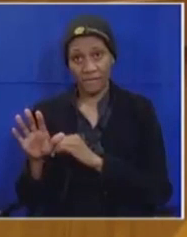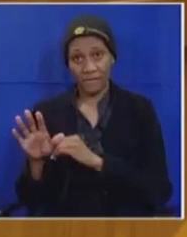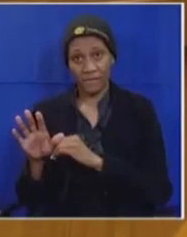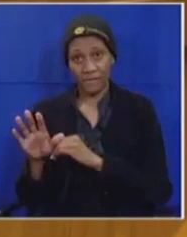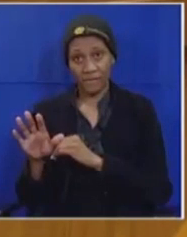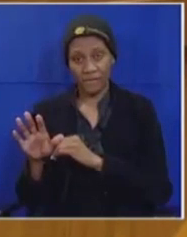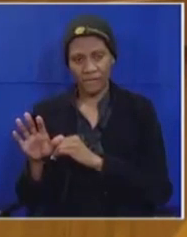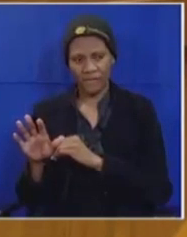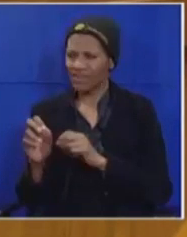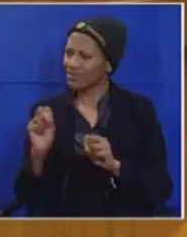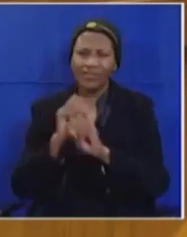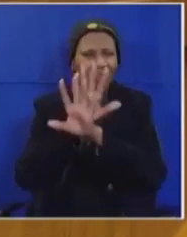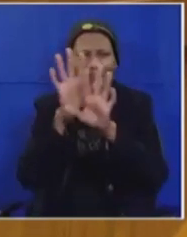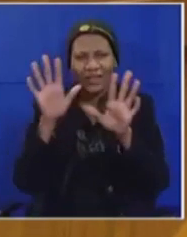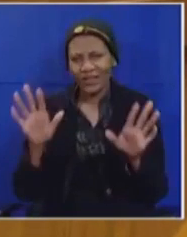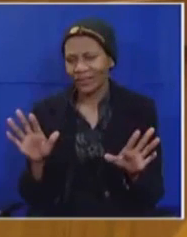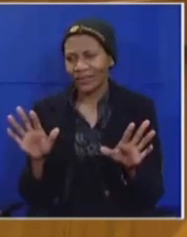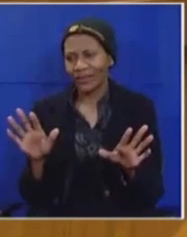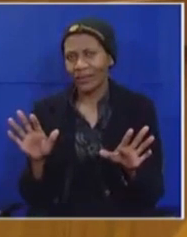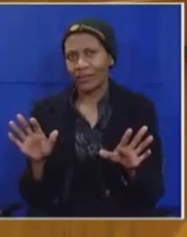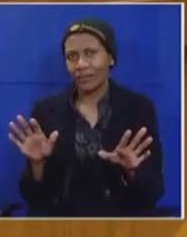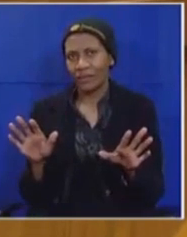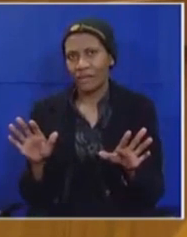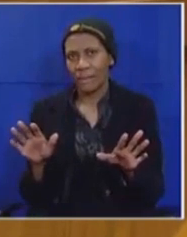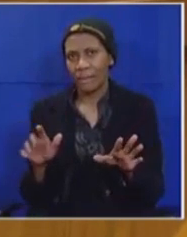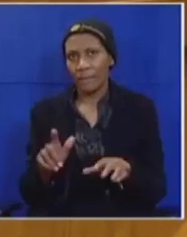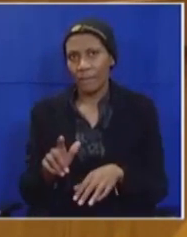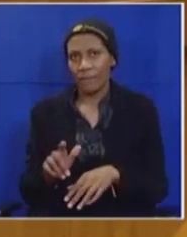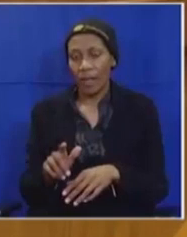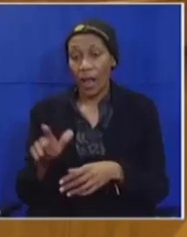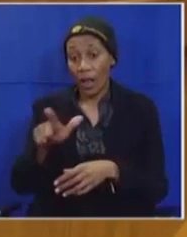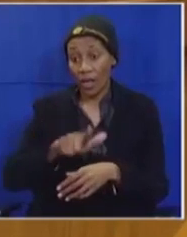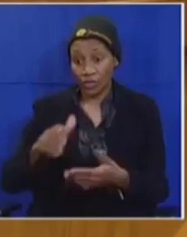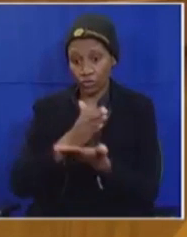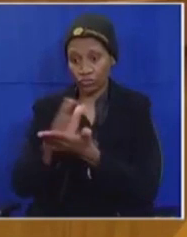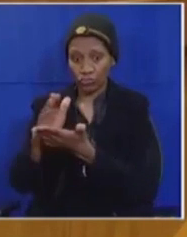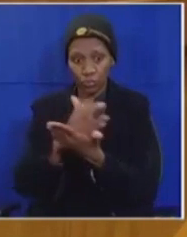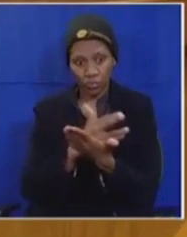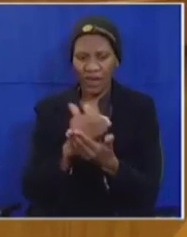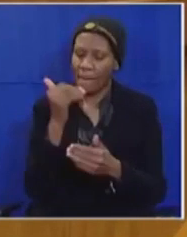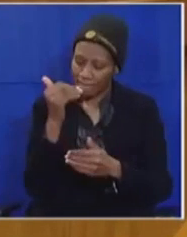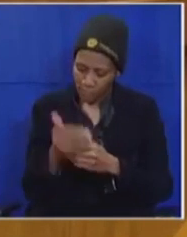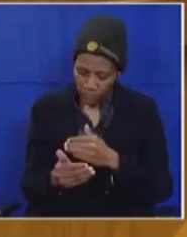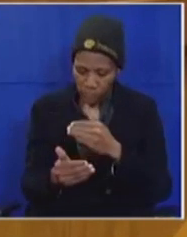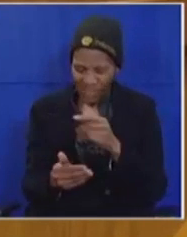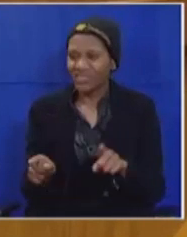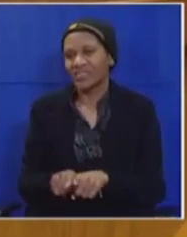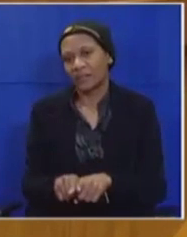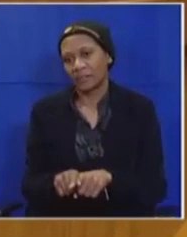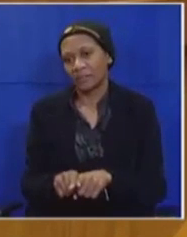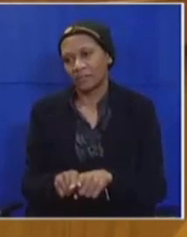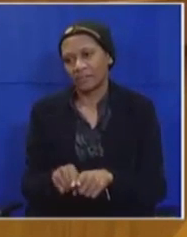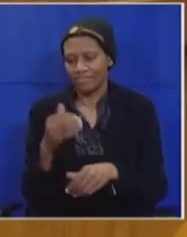quite clear that expropriation is a process that can be embarked upon.